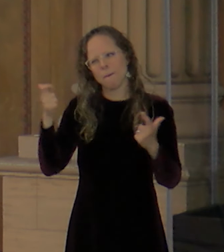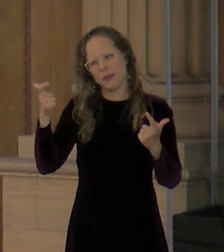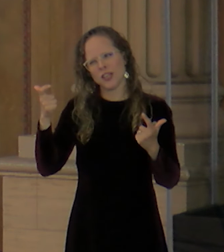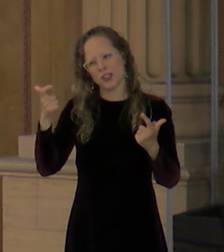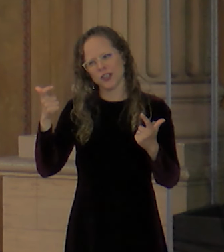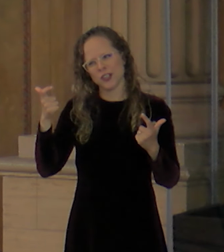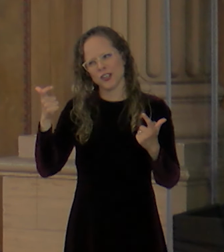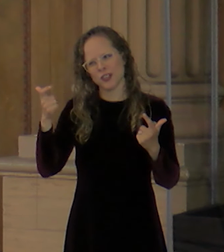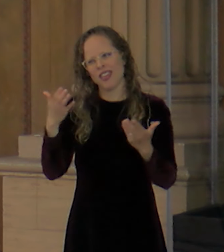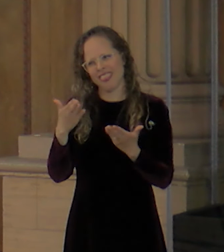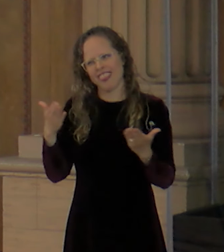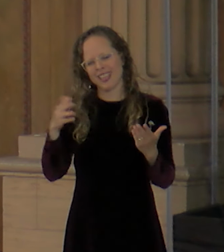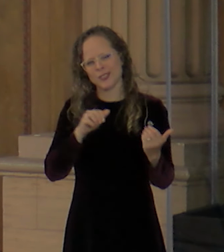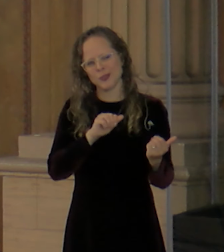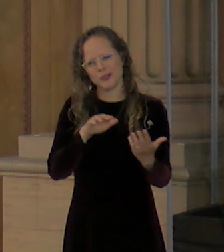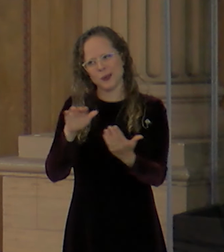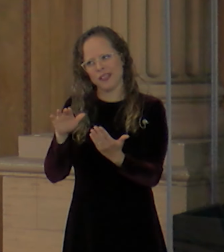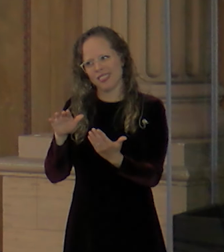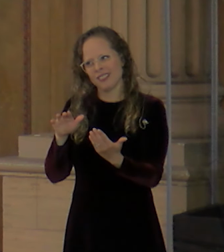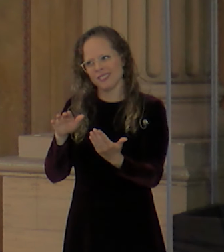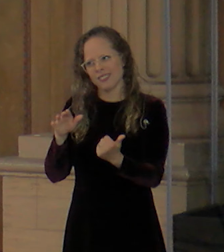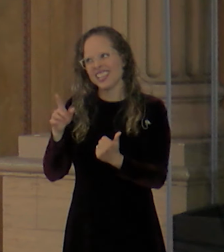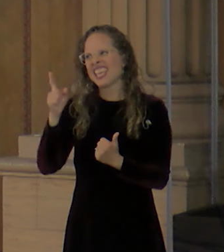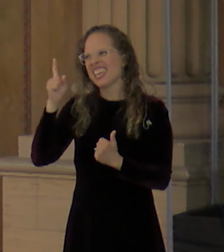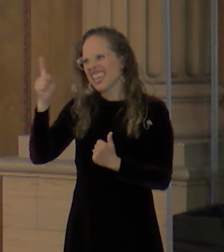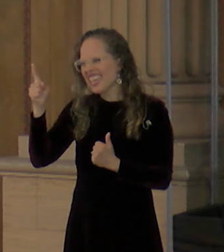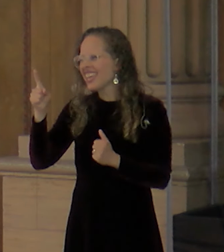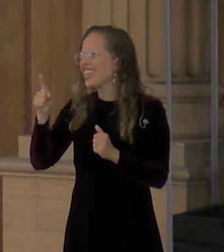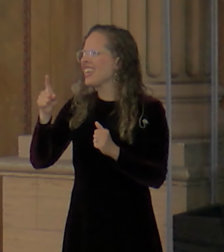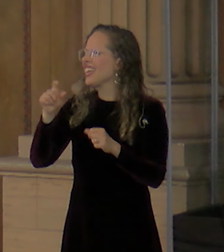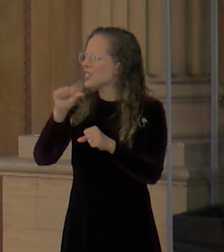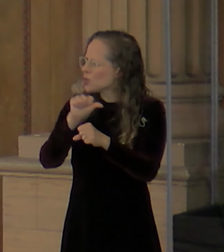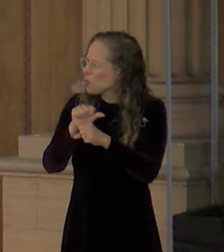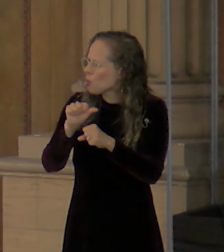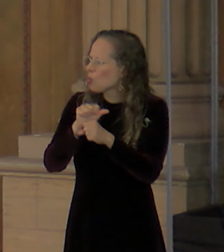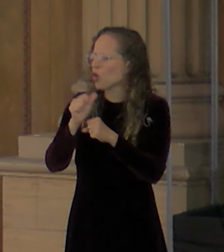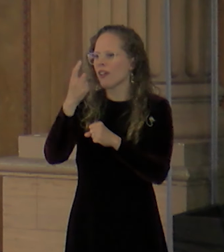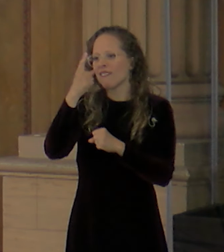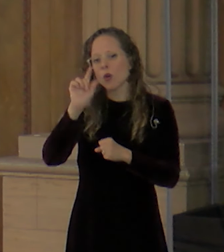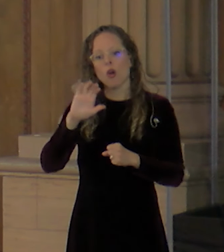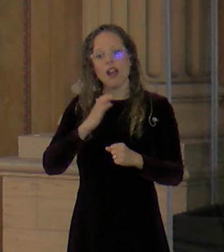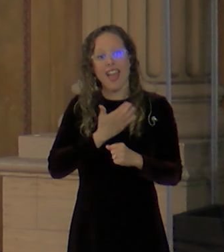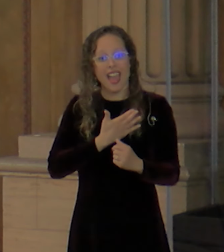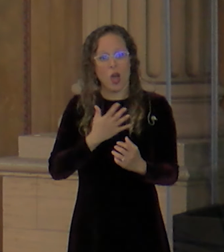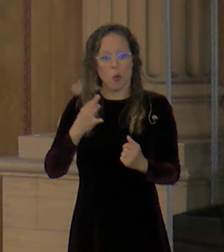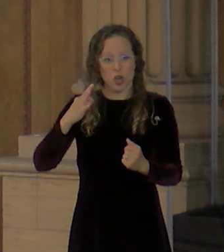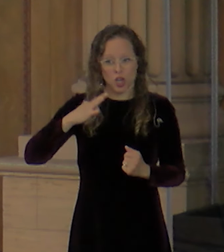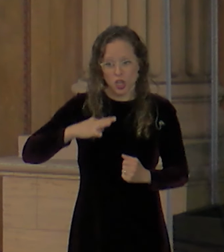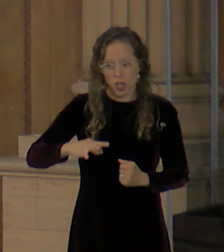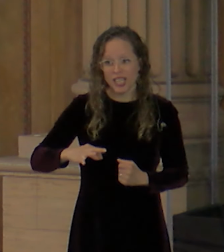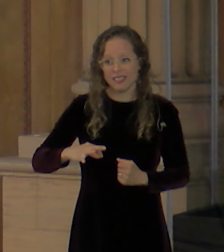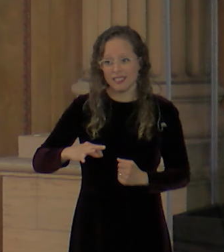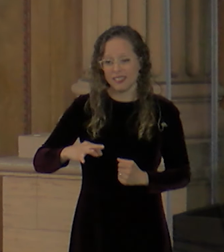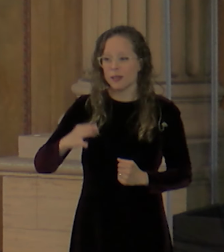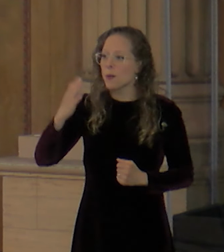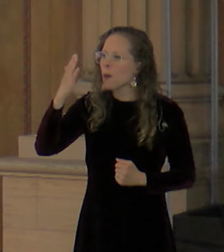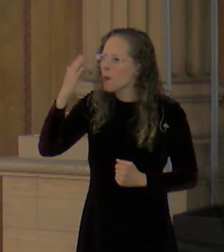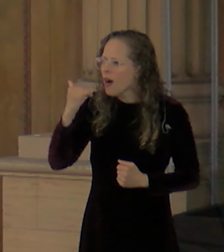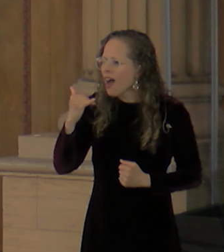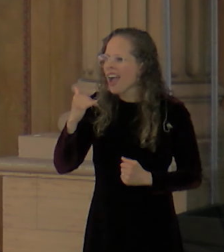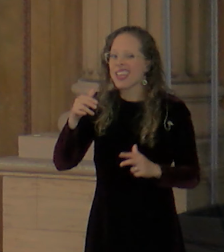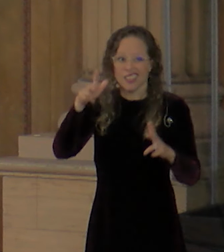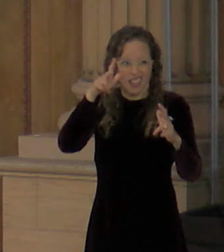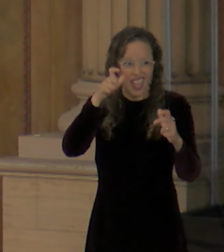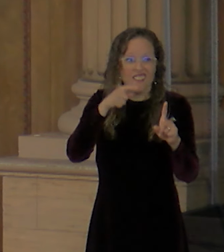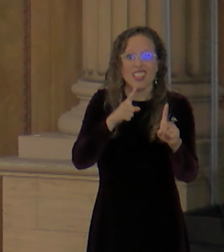And he's at work in his world for our good, and he went to work on the cross for our good because evil is real and we needed to be rescued